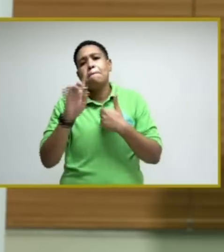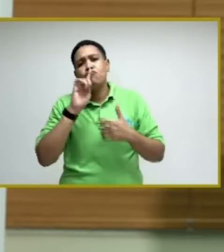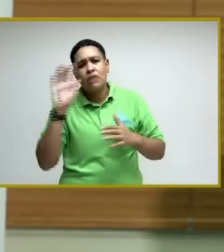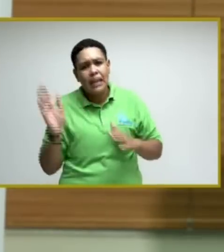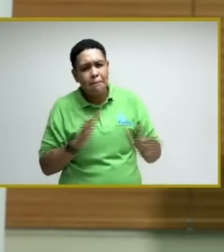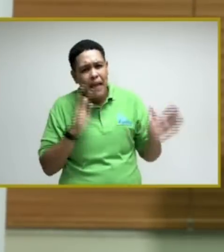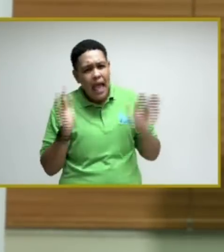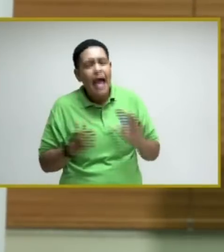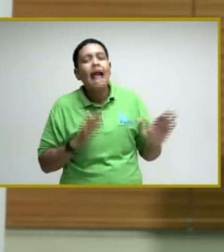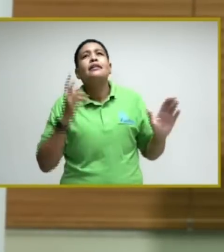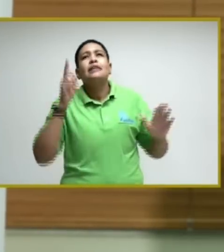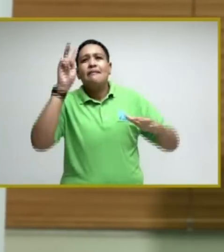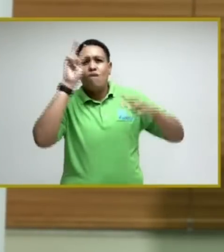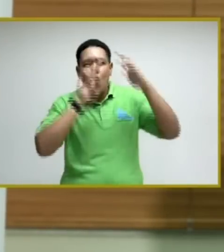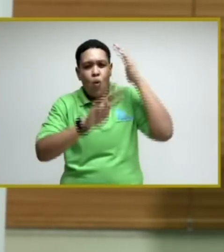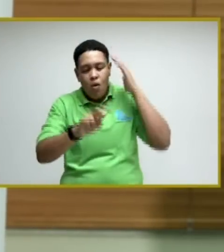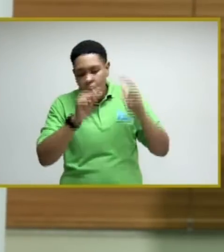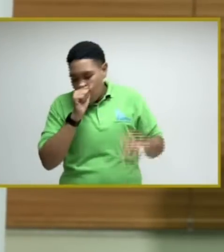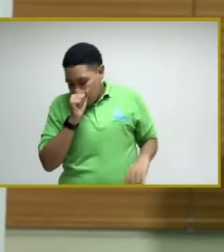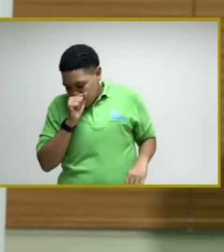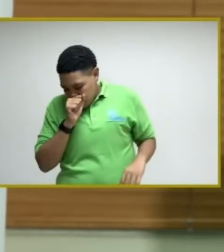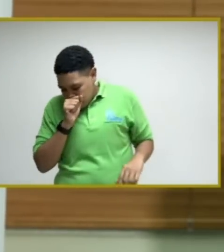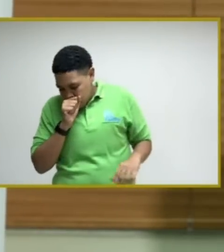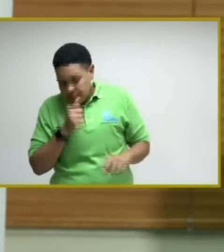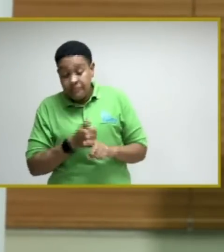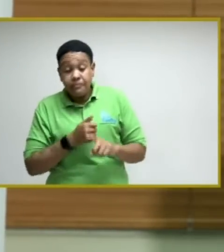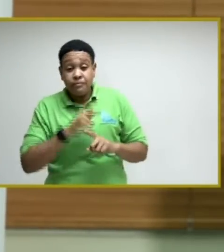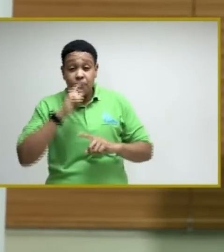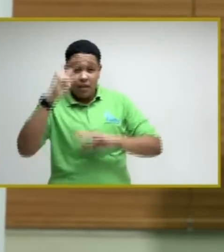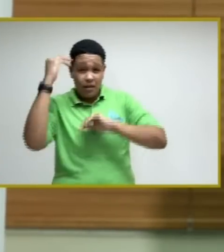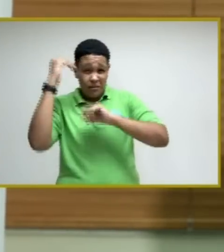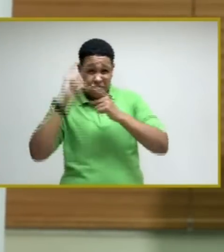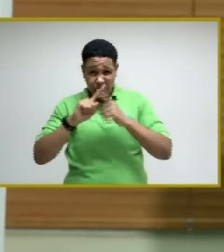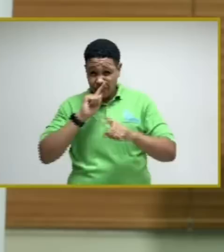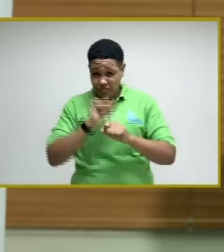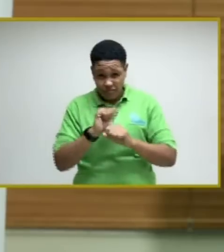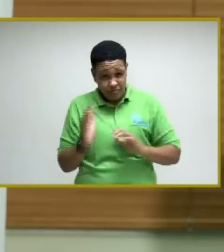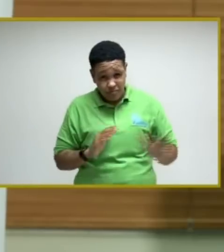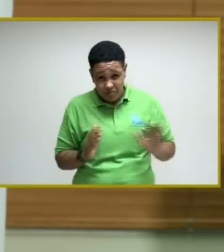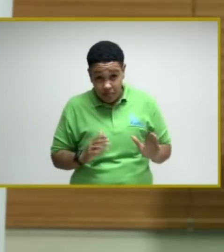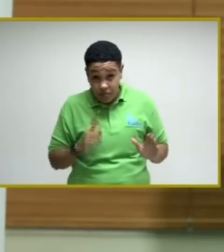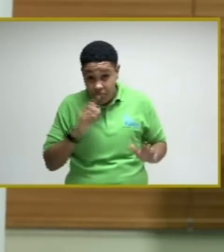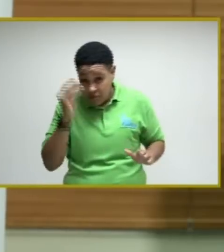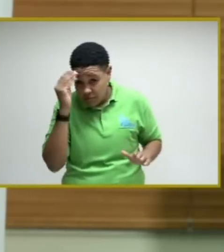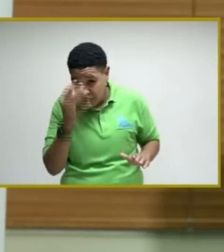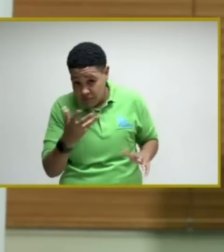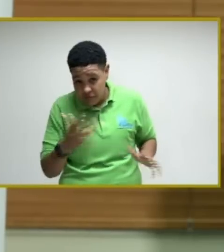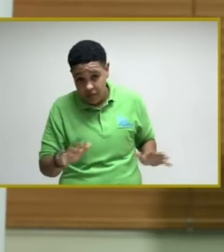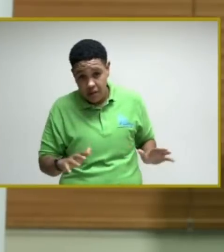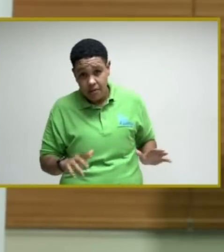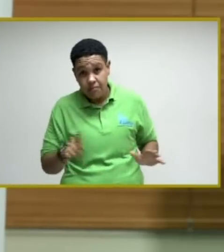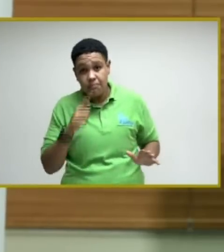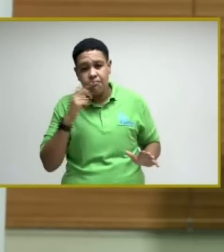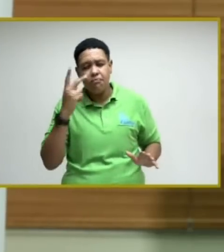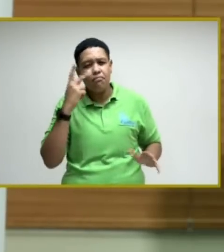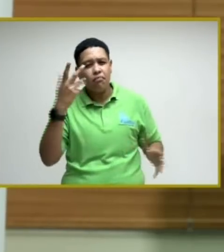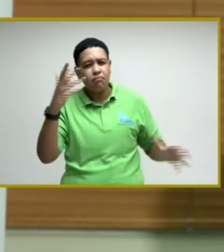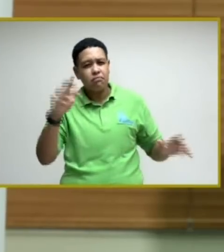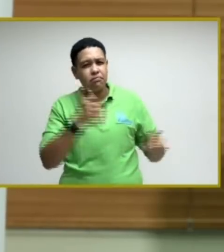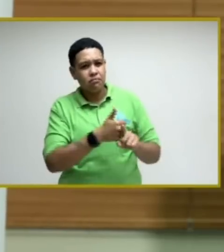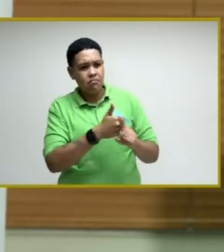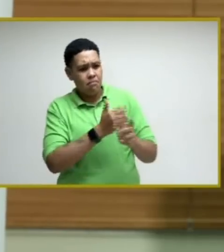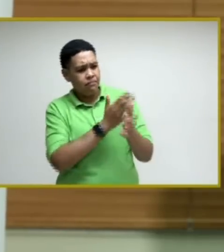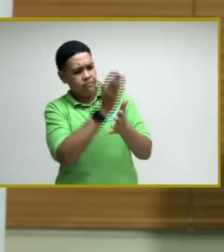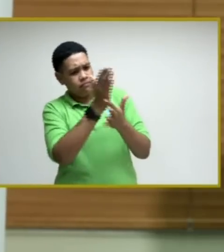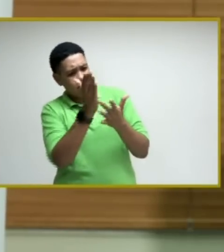planning, forecasting, anticipating, and preparing. Having said that, and you would have seen the elements of